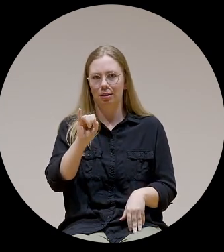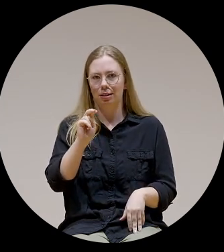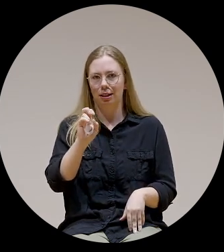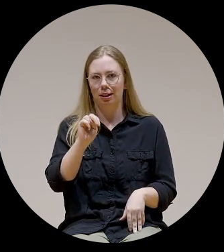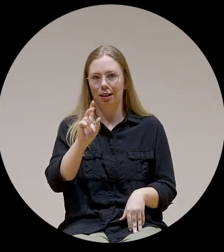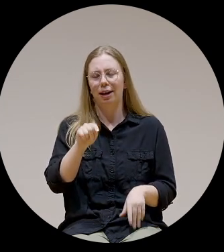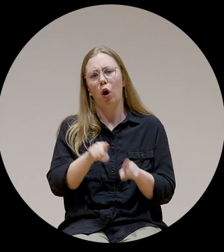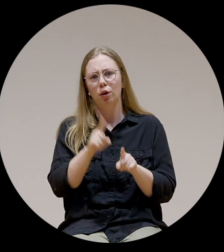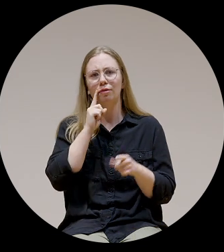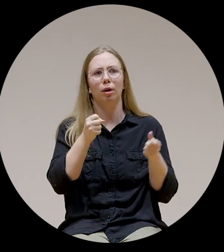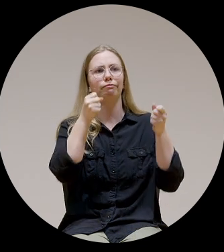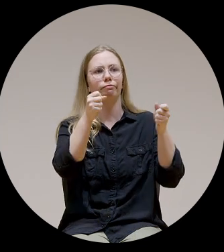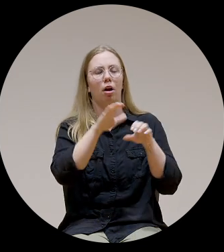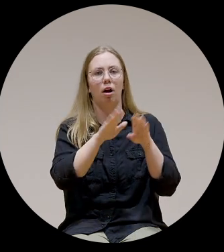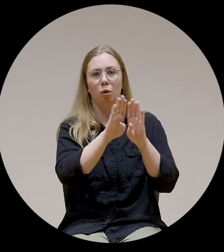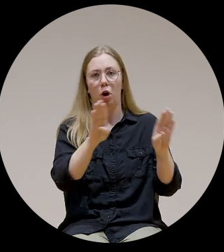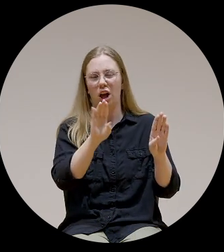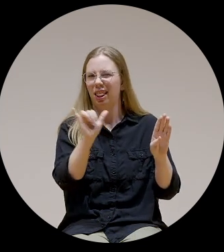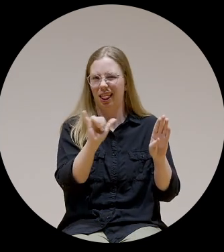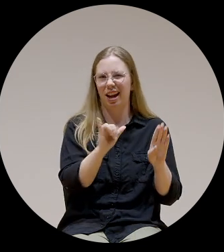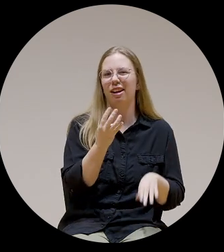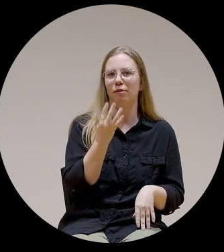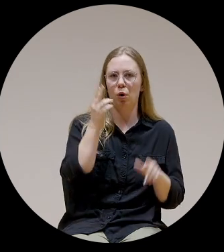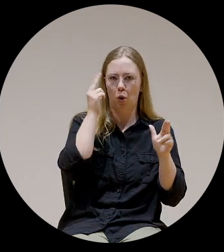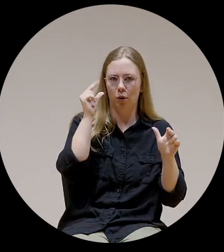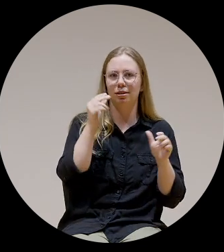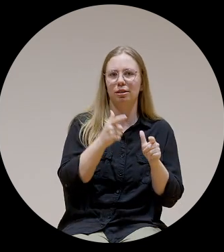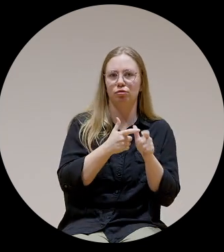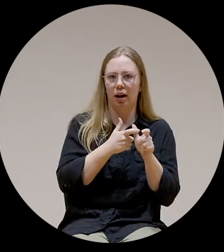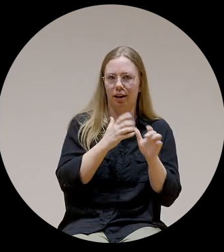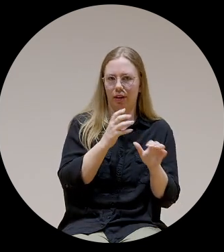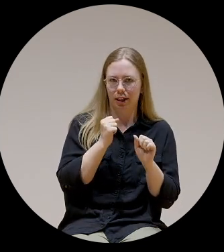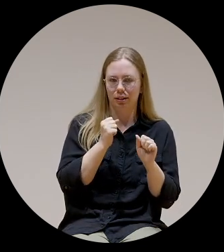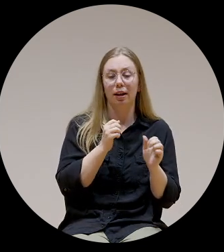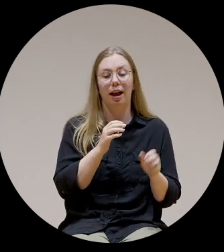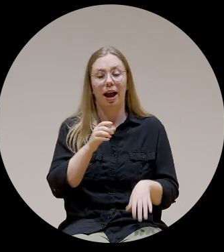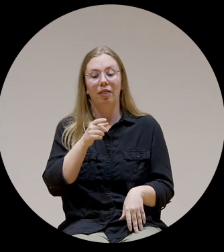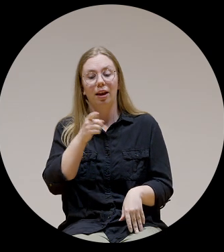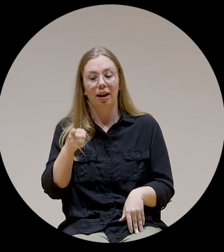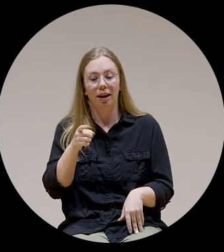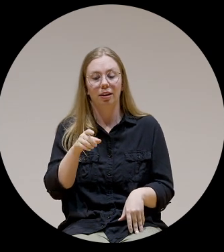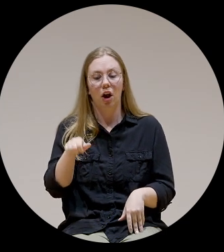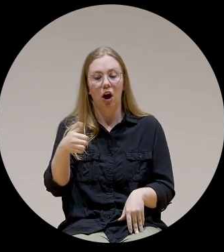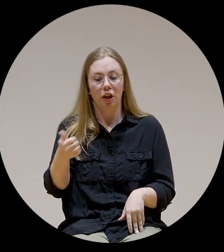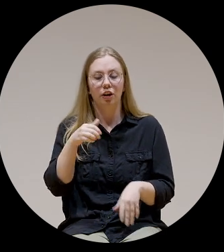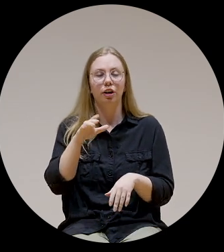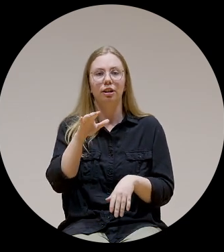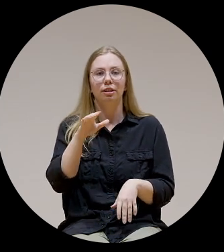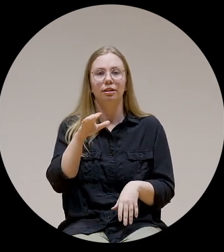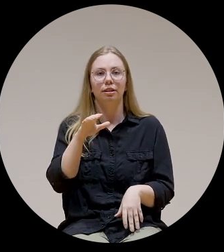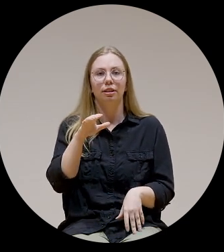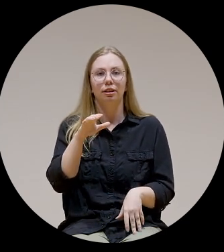Running Fast, and then also her one of her QR sewing